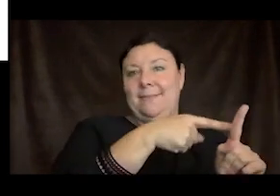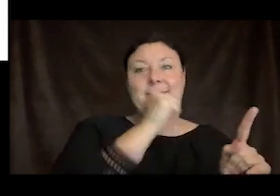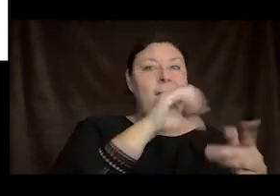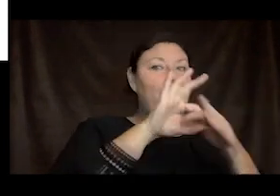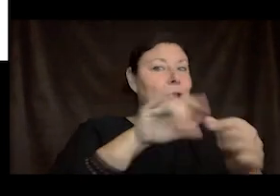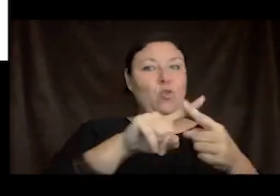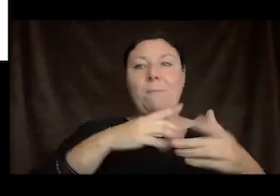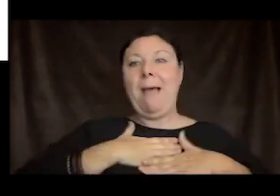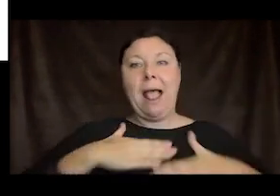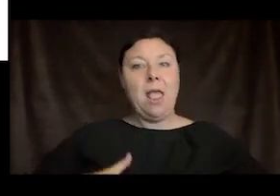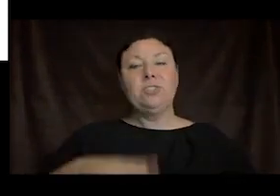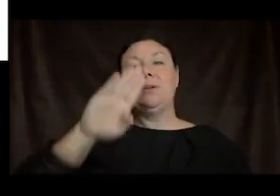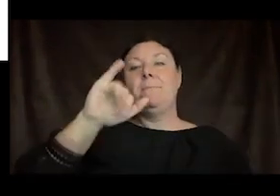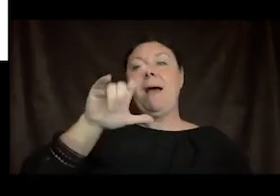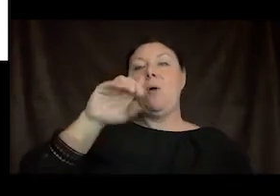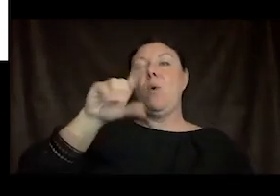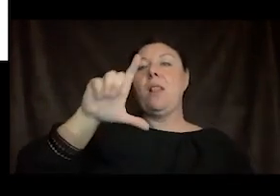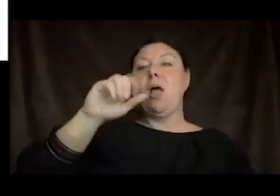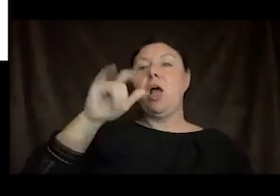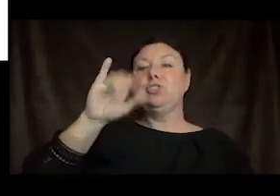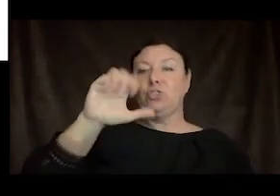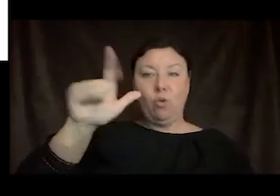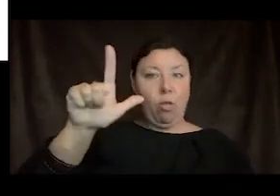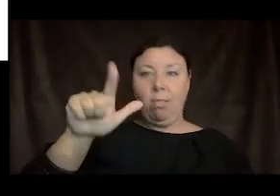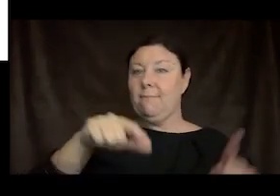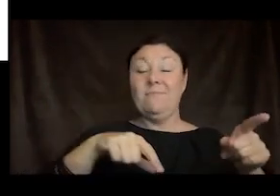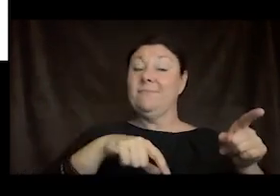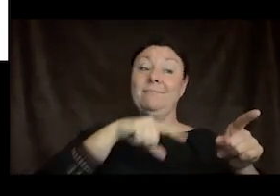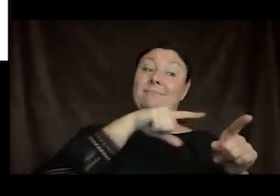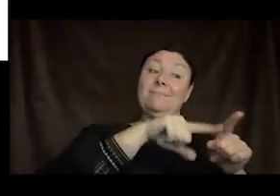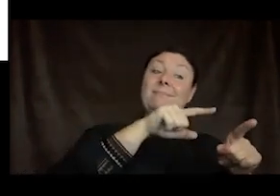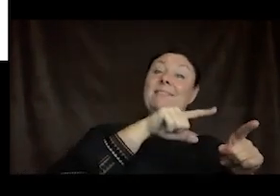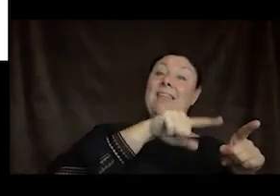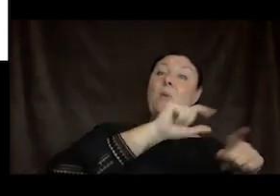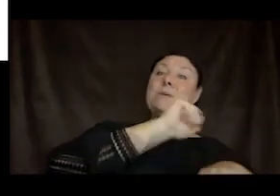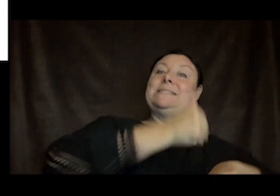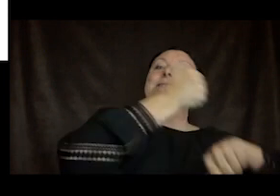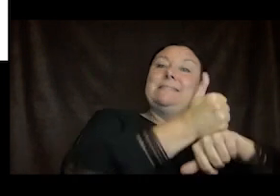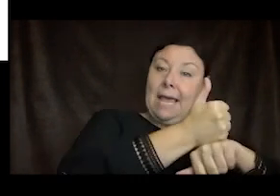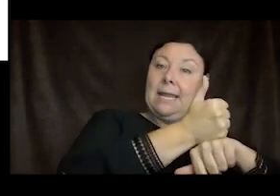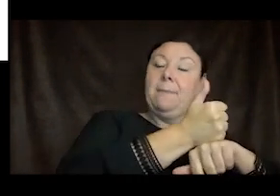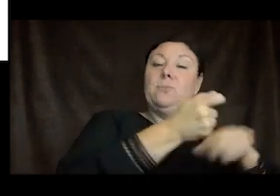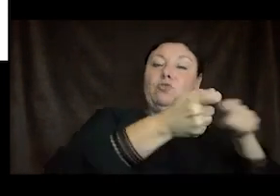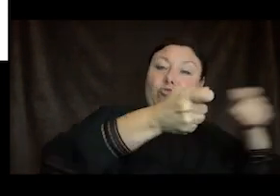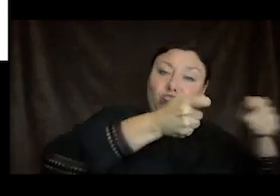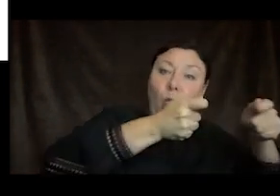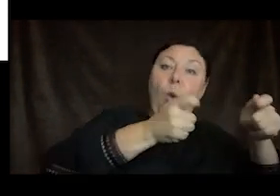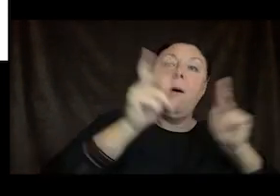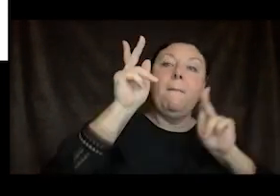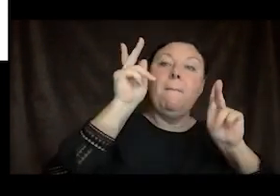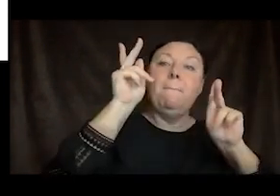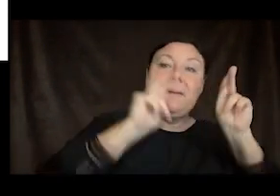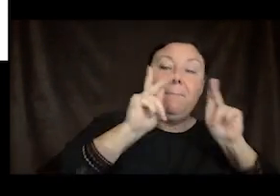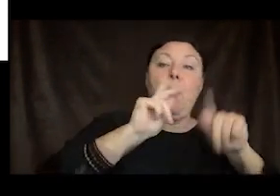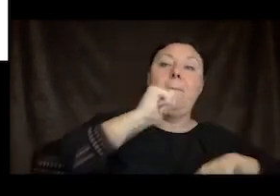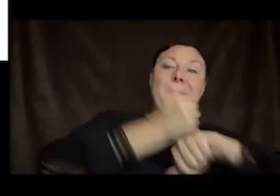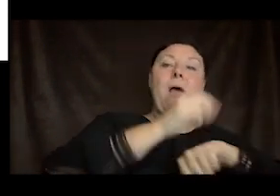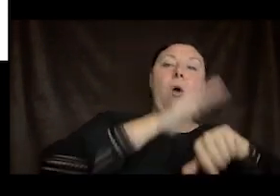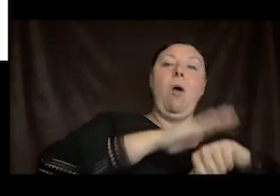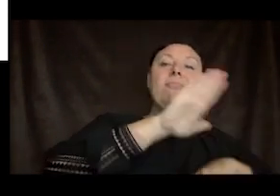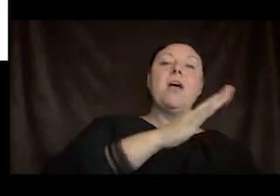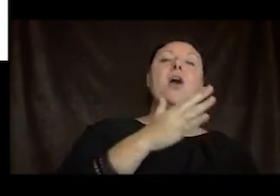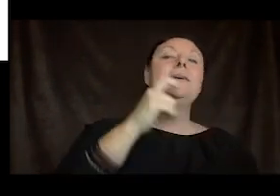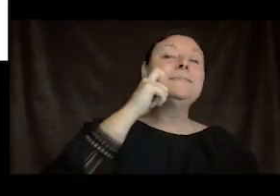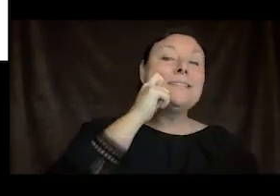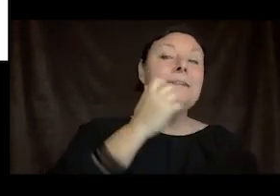biological. It was set up, again, to govern or control people on the basis of their skin color. But what's really important